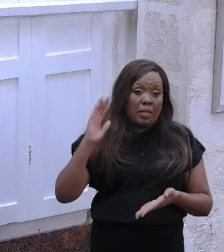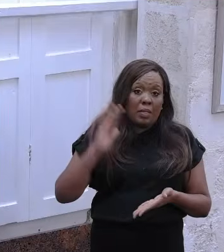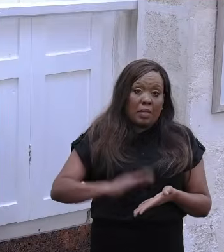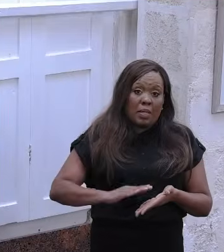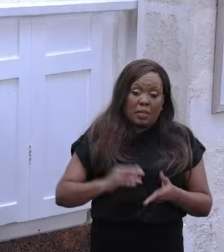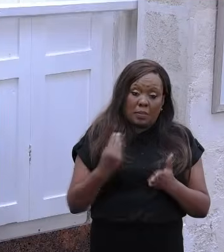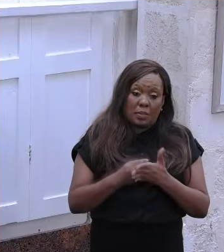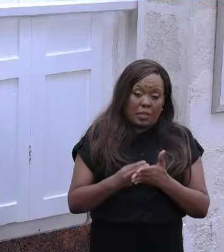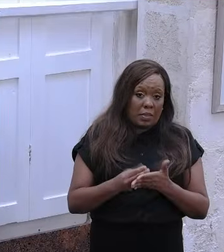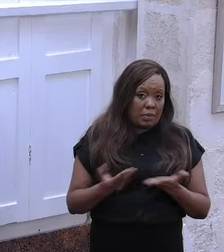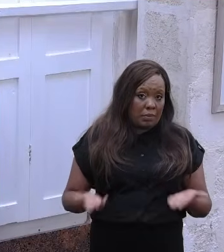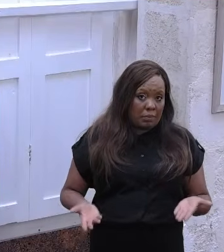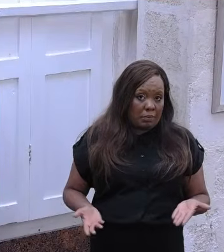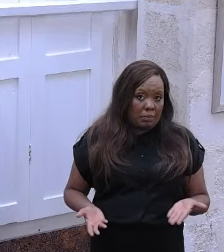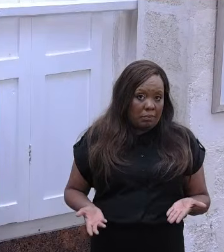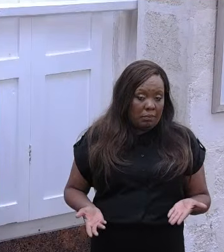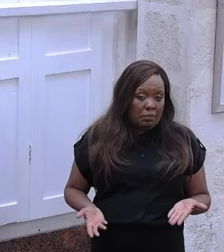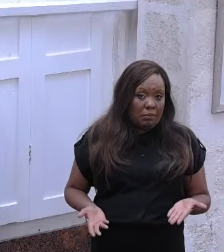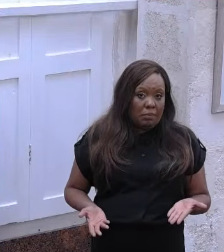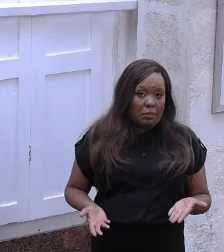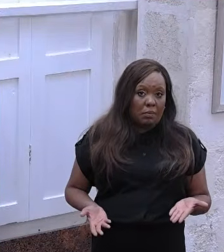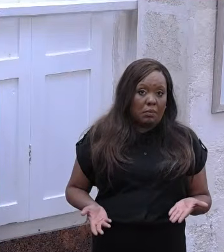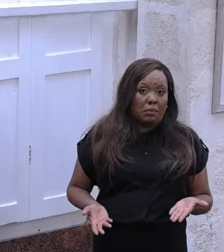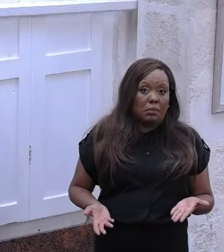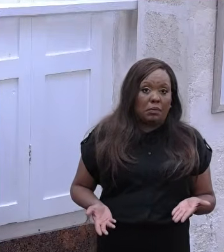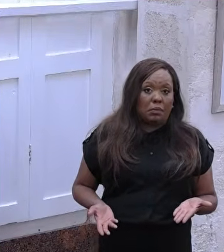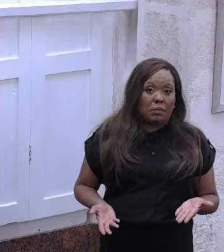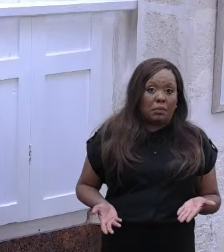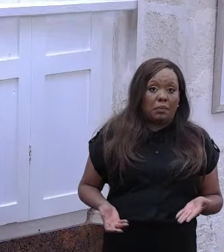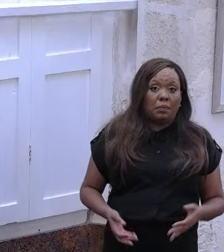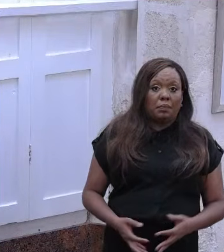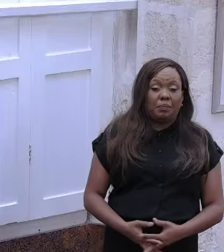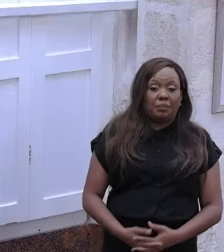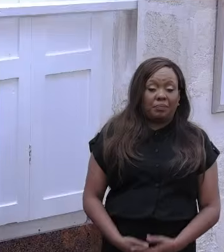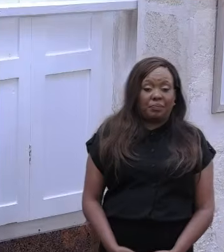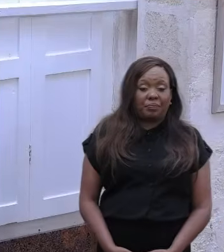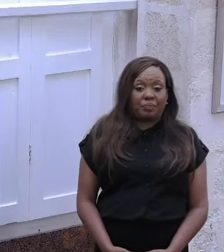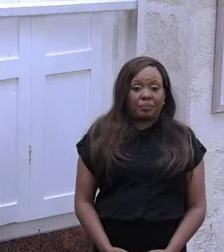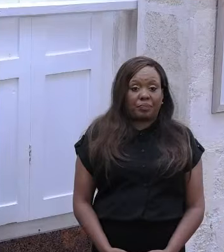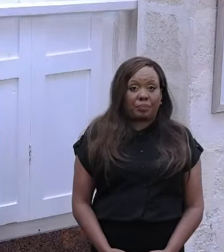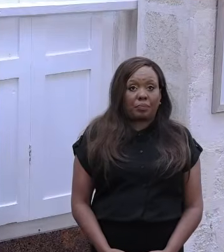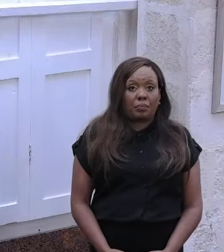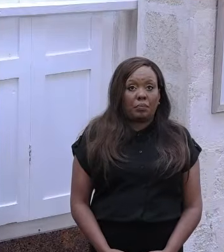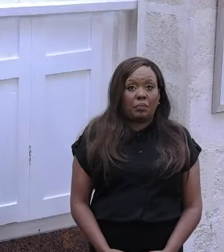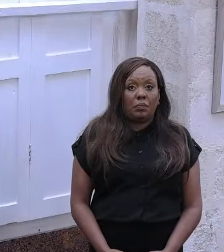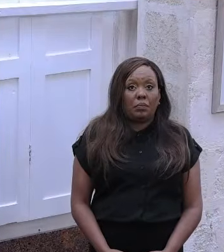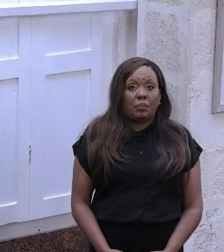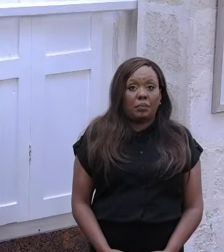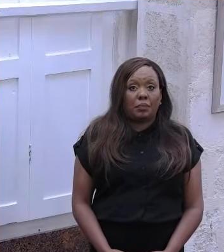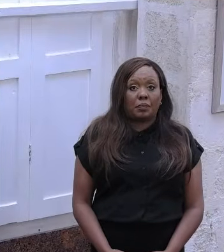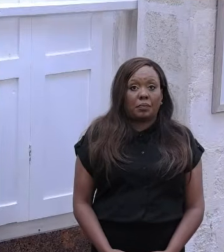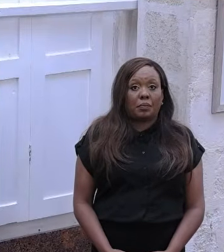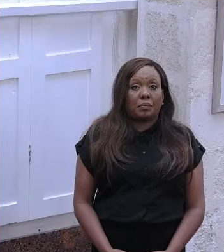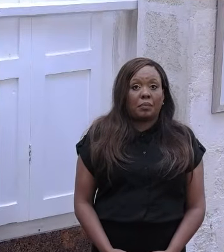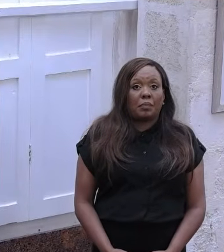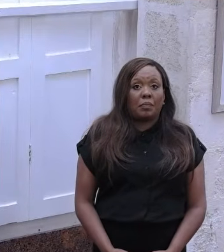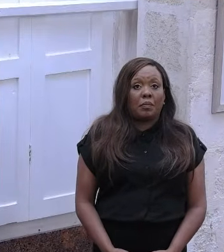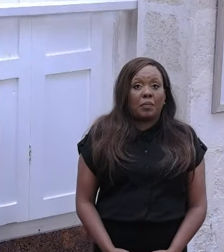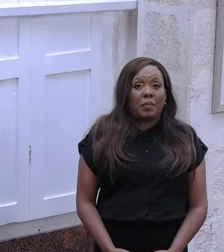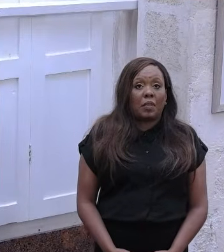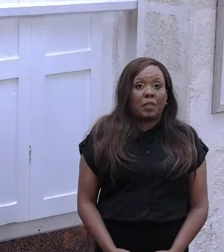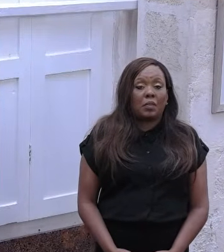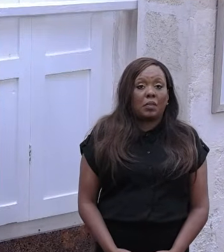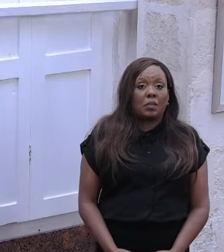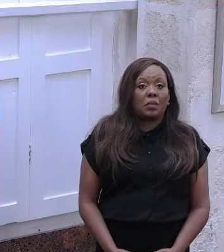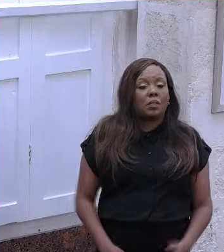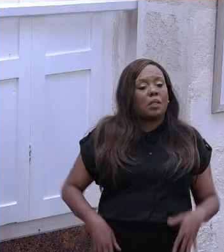truth. But what we want to be able to achieve in Barbados, Barbadians will not want to work for low wages. So what is it